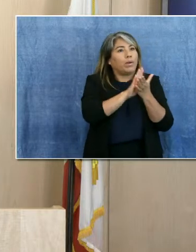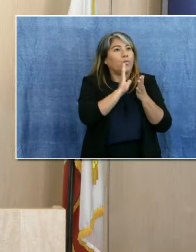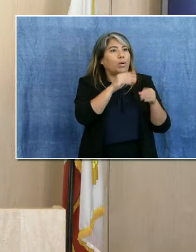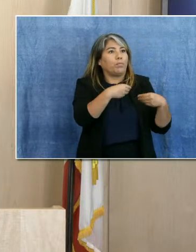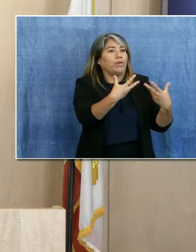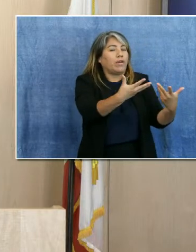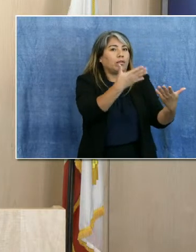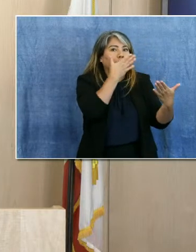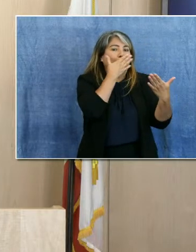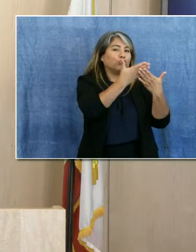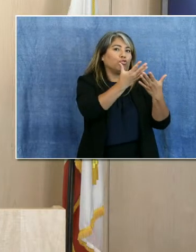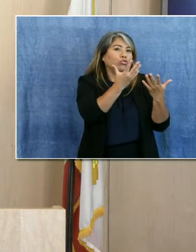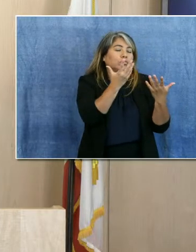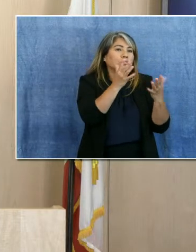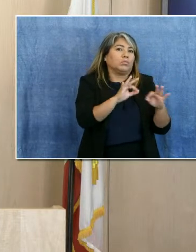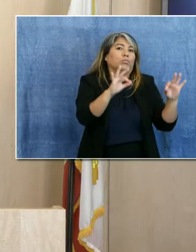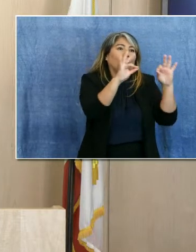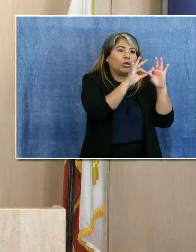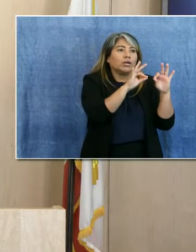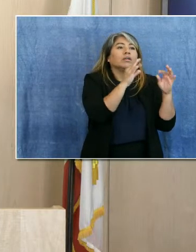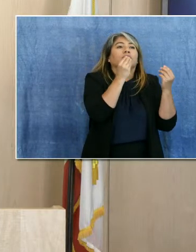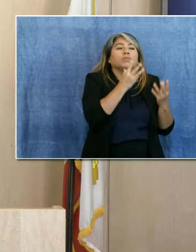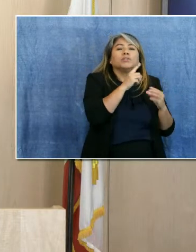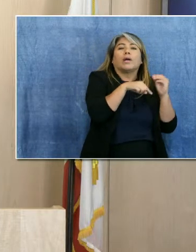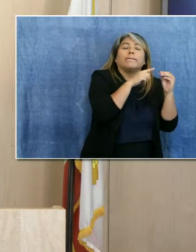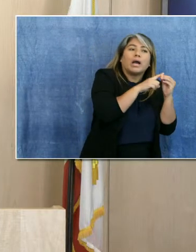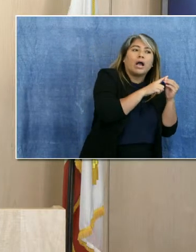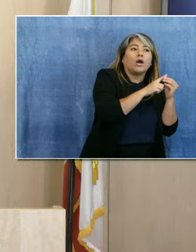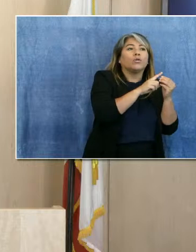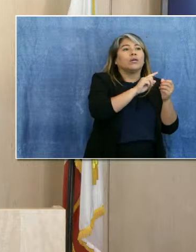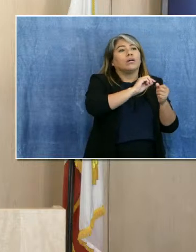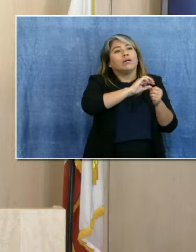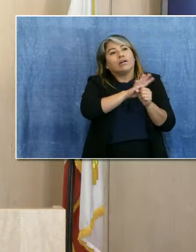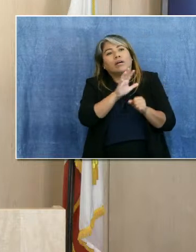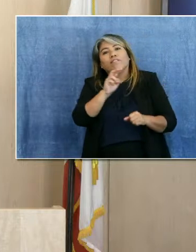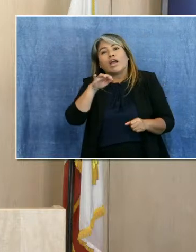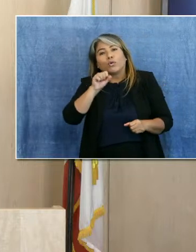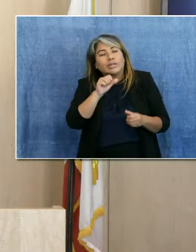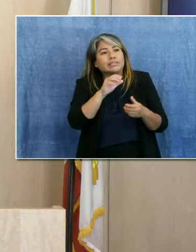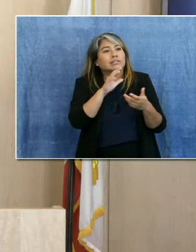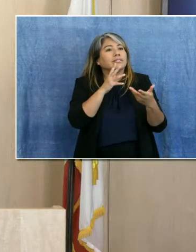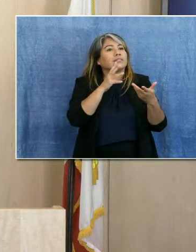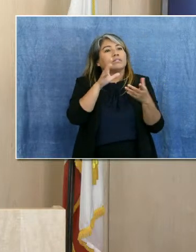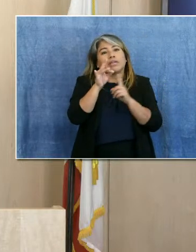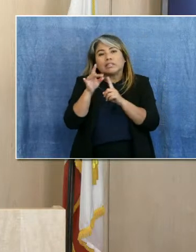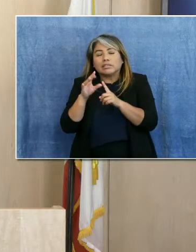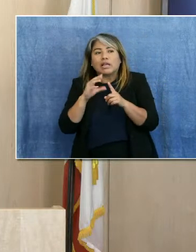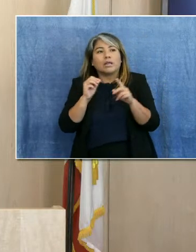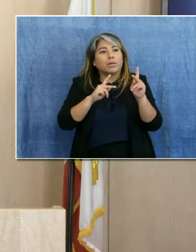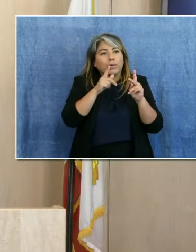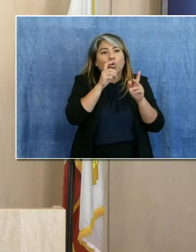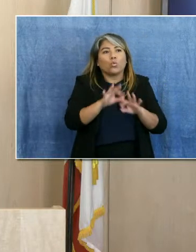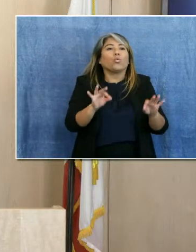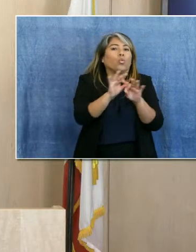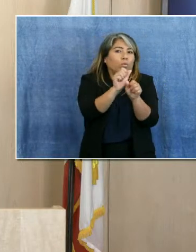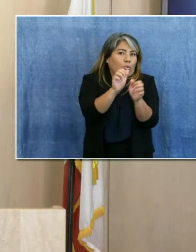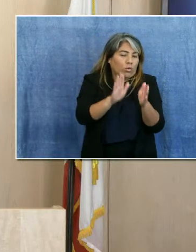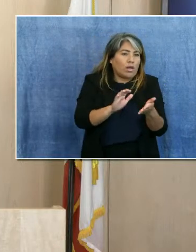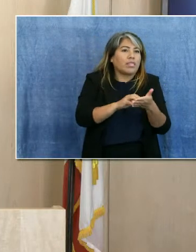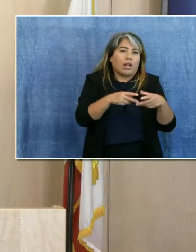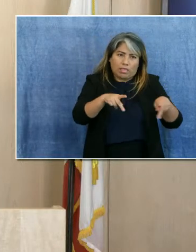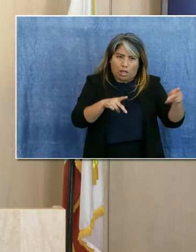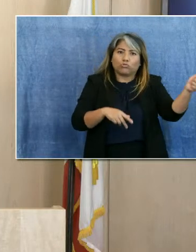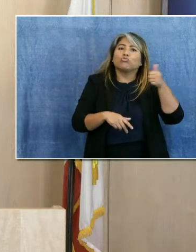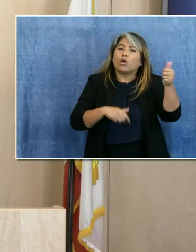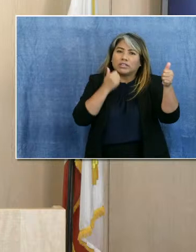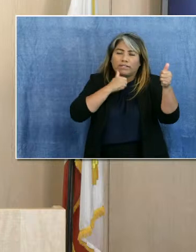valuable information on virus cases and essential travelers that are allowed to cross every day by the federal government.